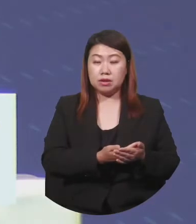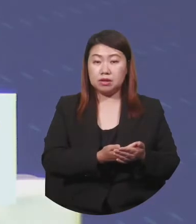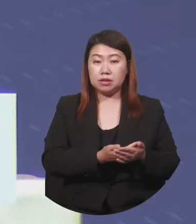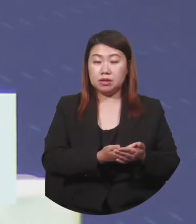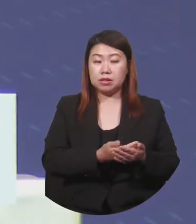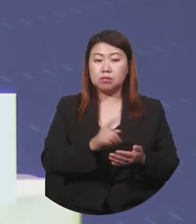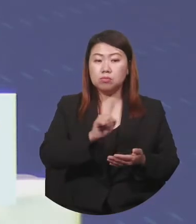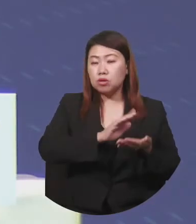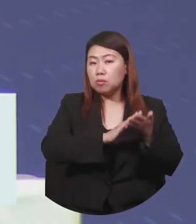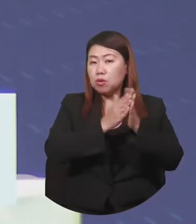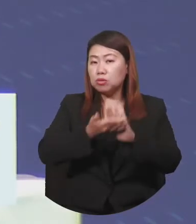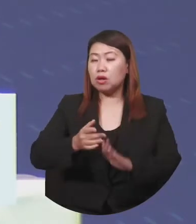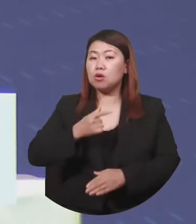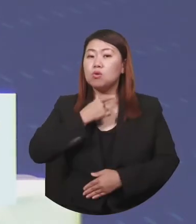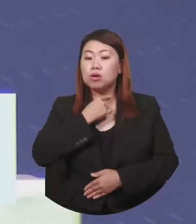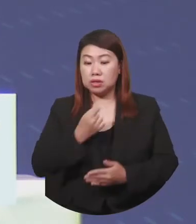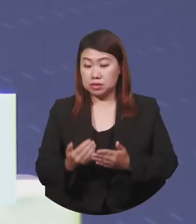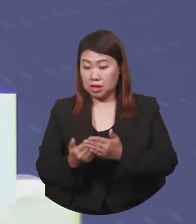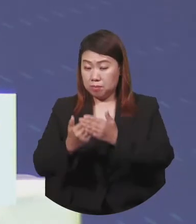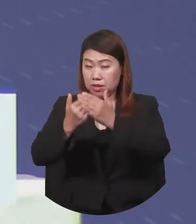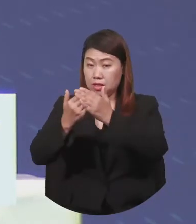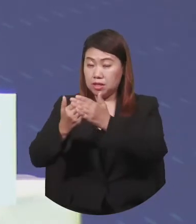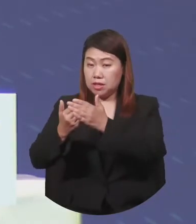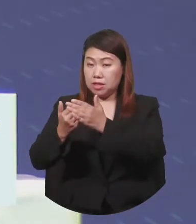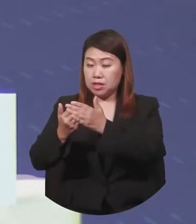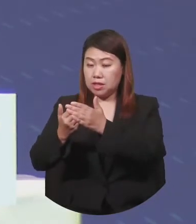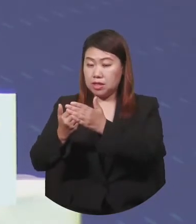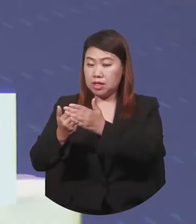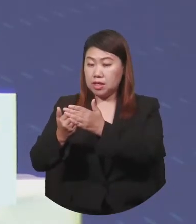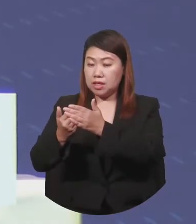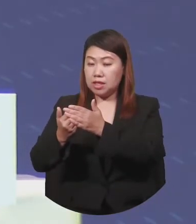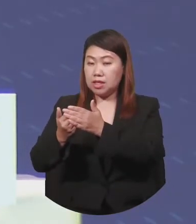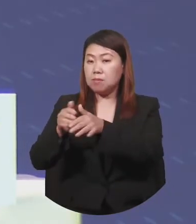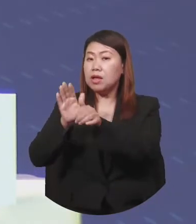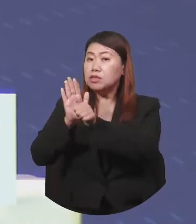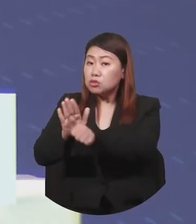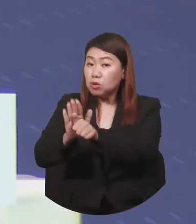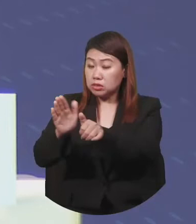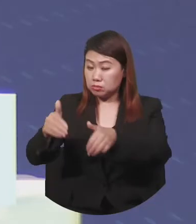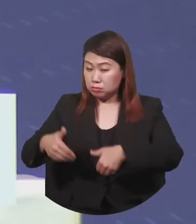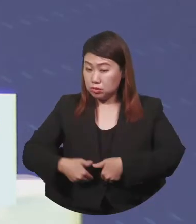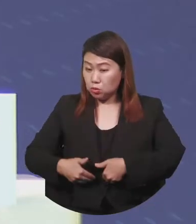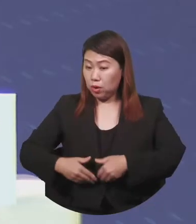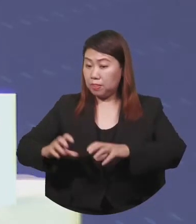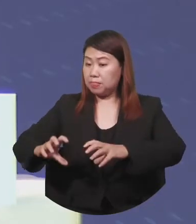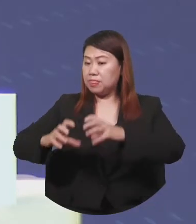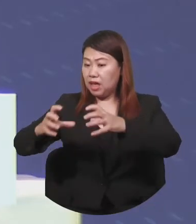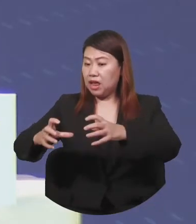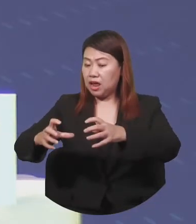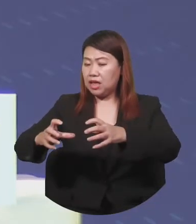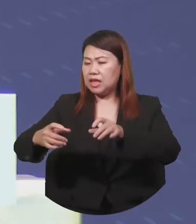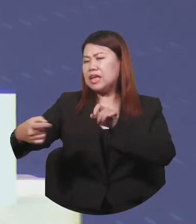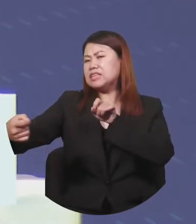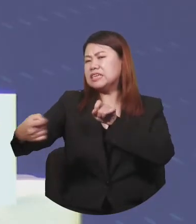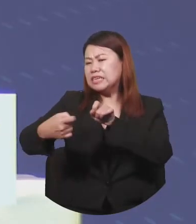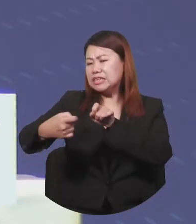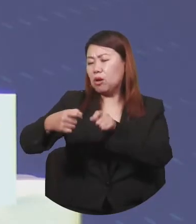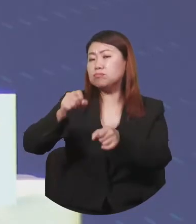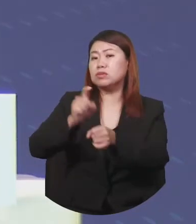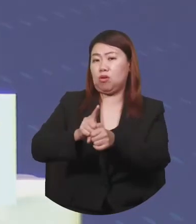development assistance, geographical proximity is enormous. you see it in